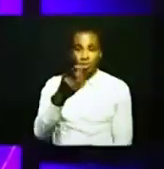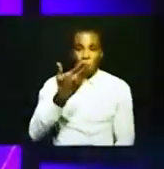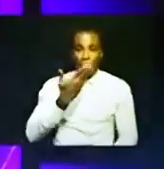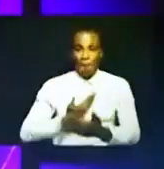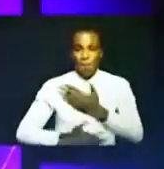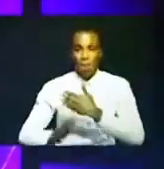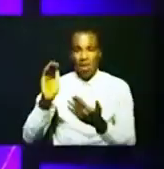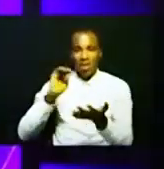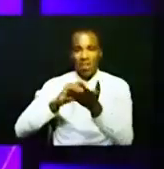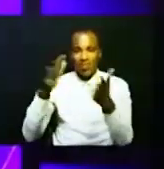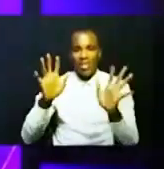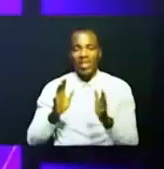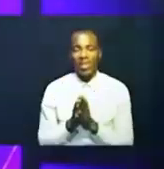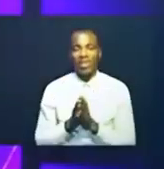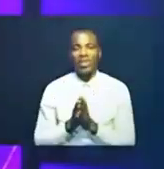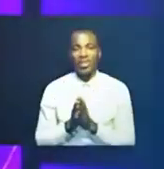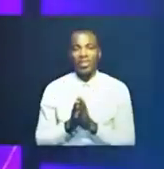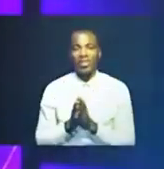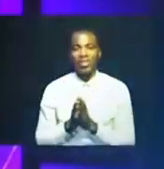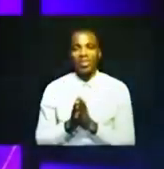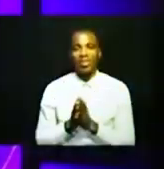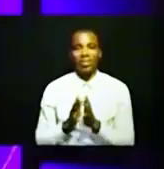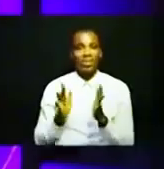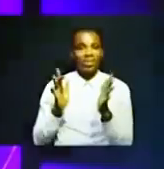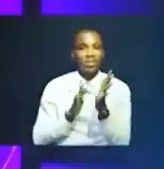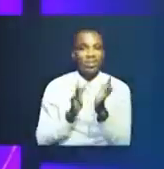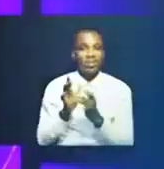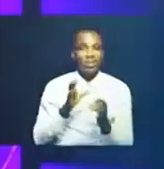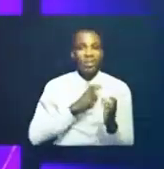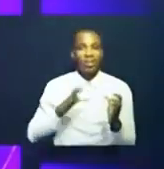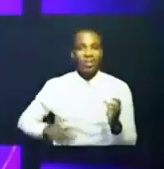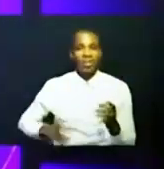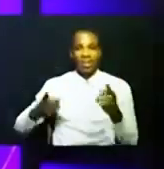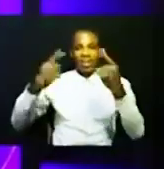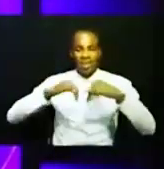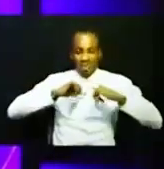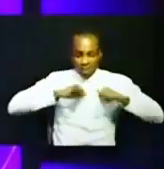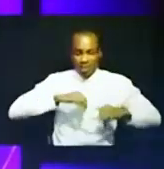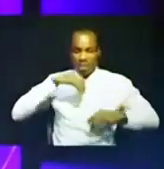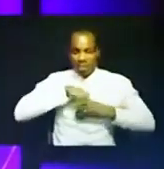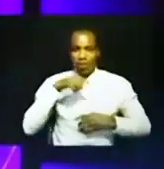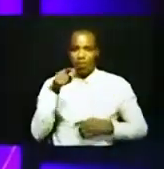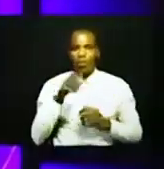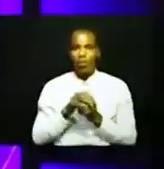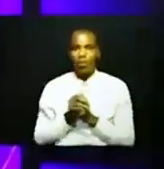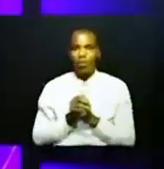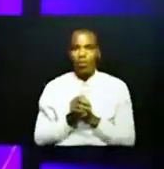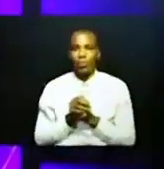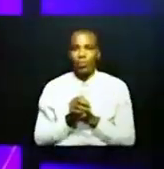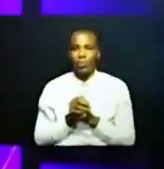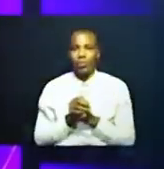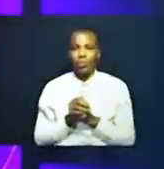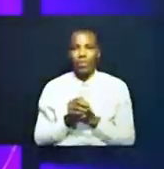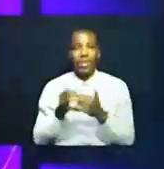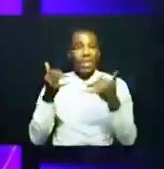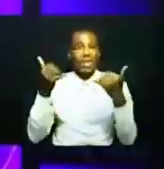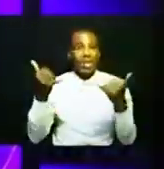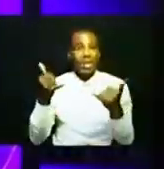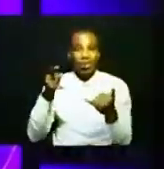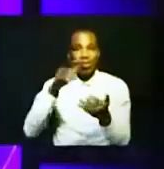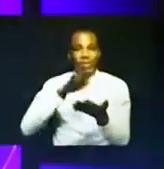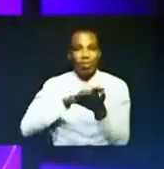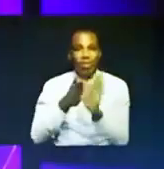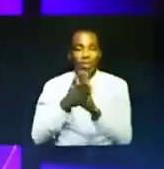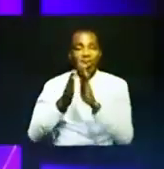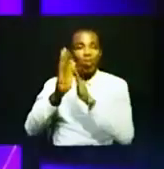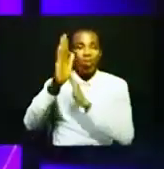again. Christ has come to dwell in you. And you have become a child